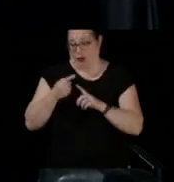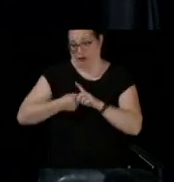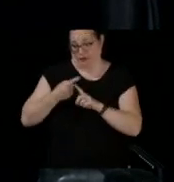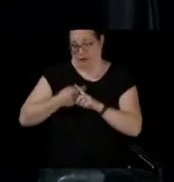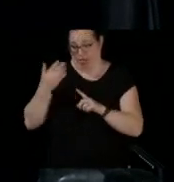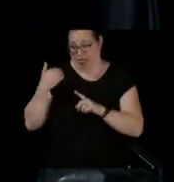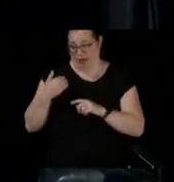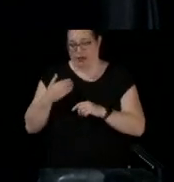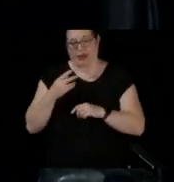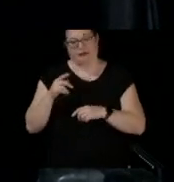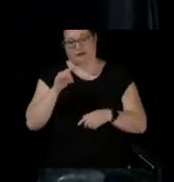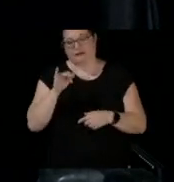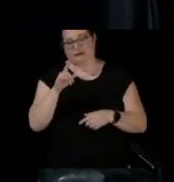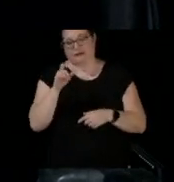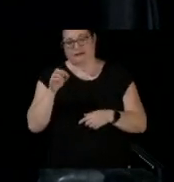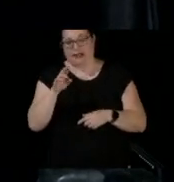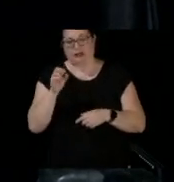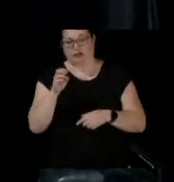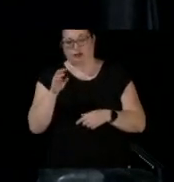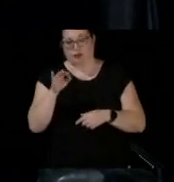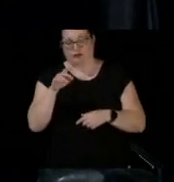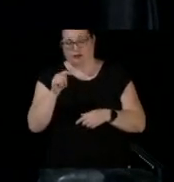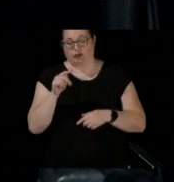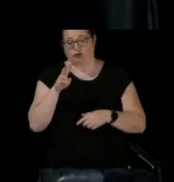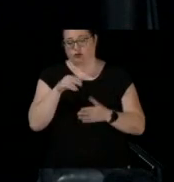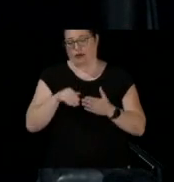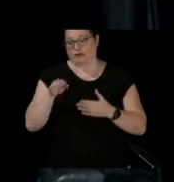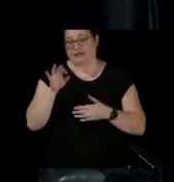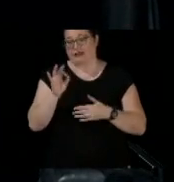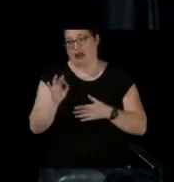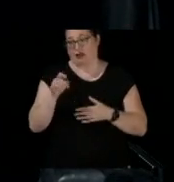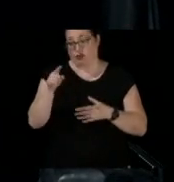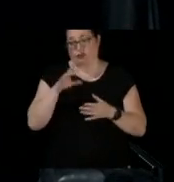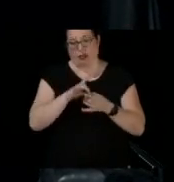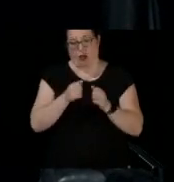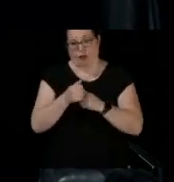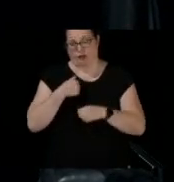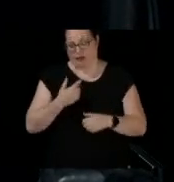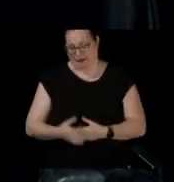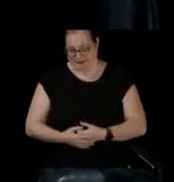course, Taylor Swift's 2009 You Belong With Me show opener.